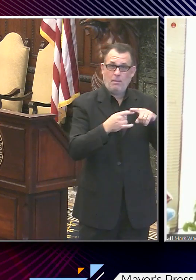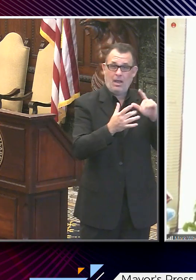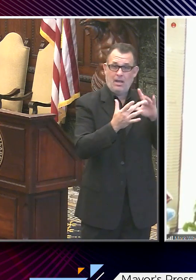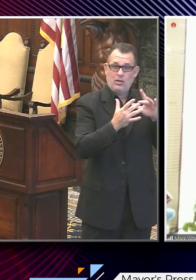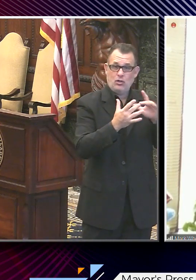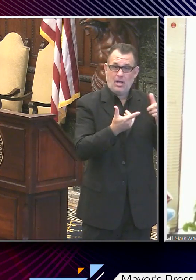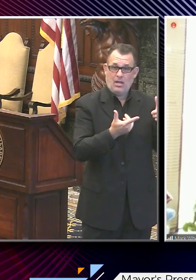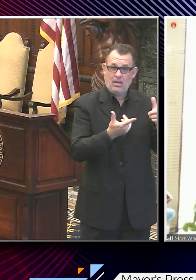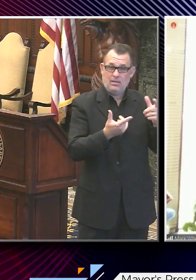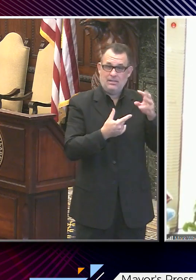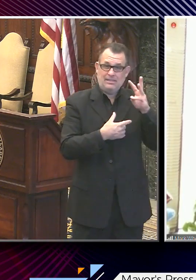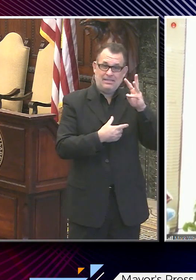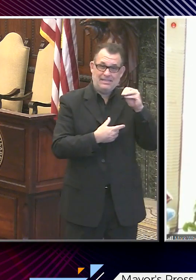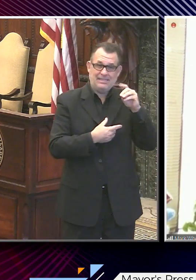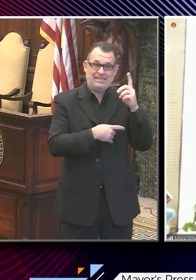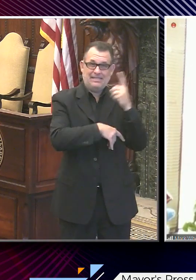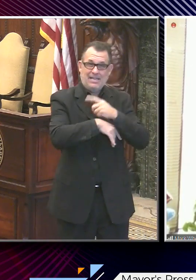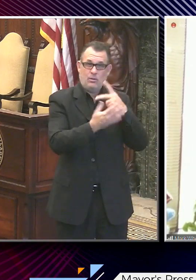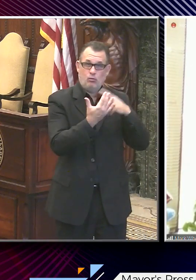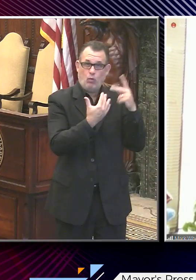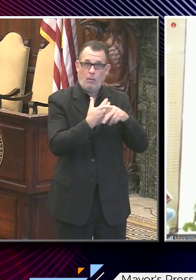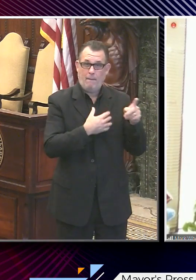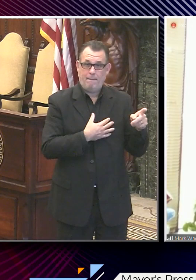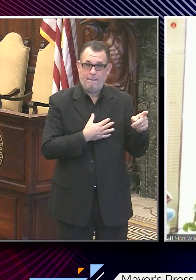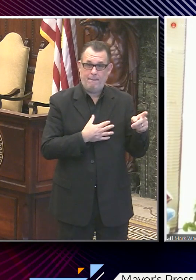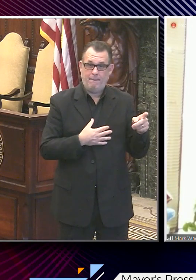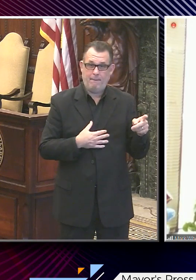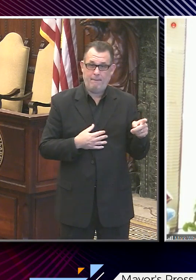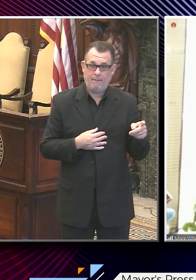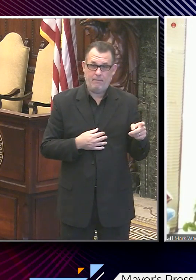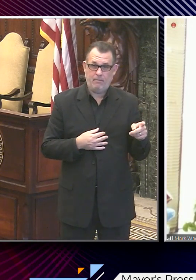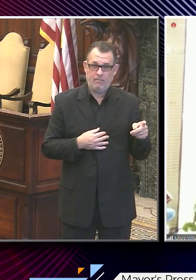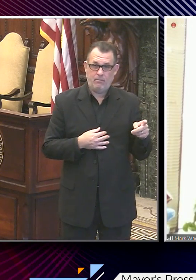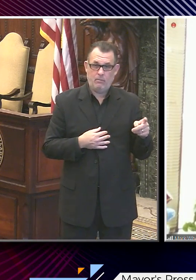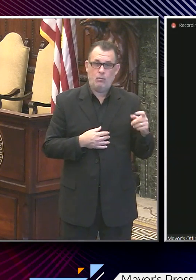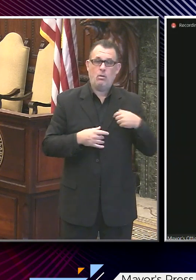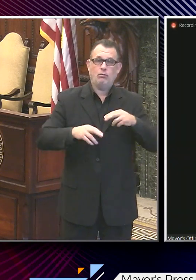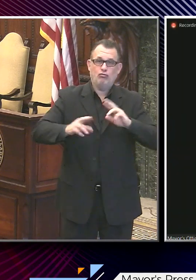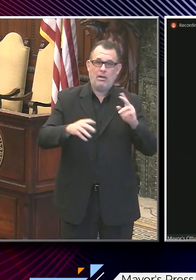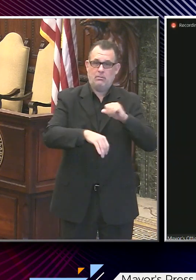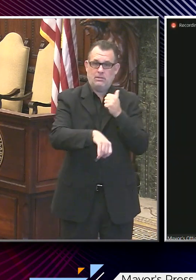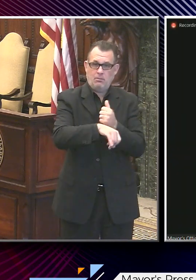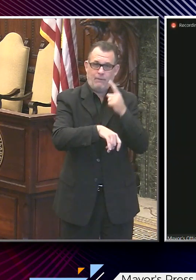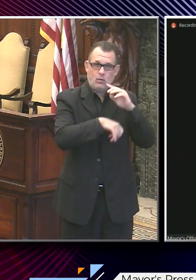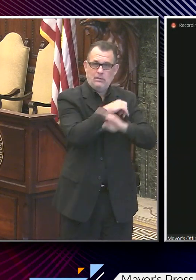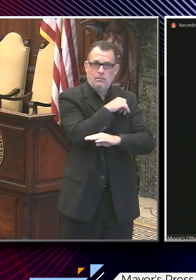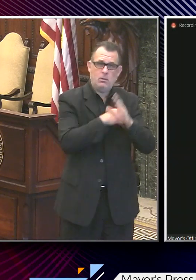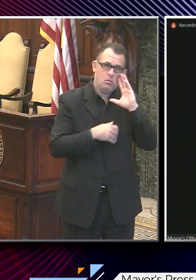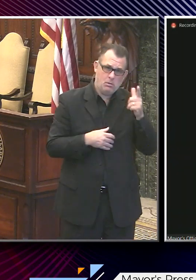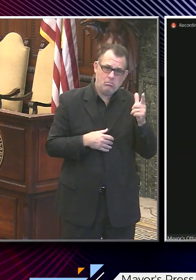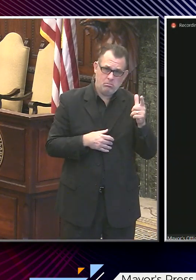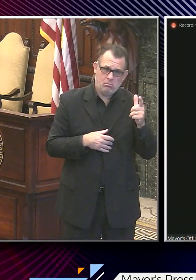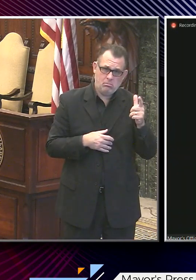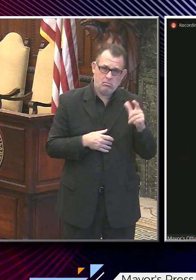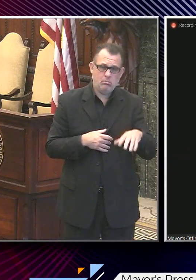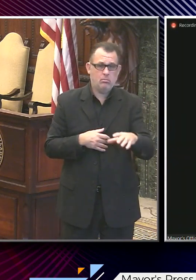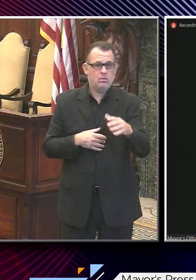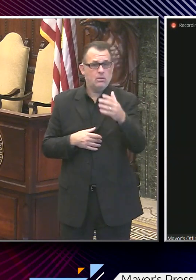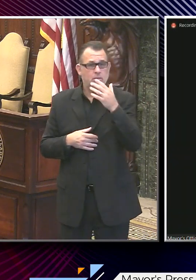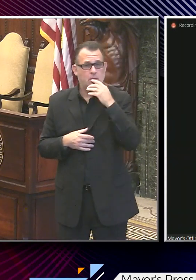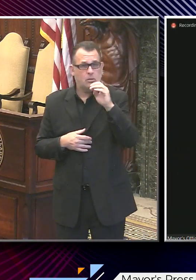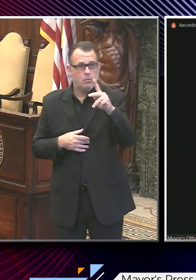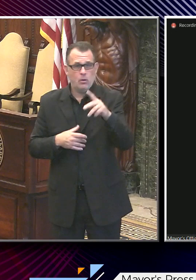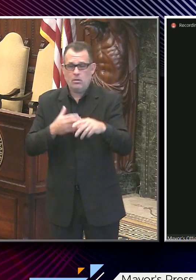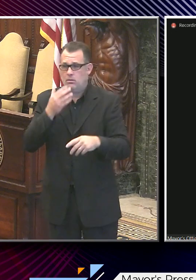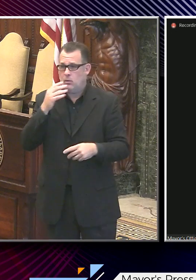60-day now to be ahead of the game for early September. Thank you, Mark, and thank you, Dale. And again, as Mark